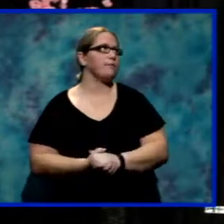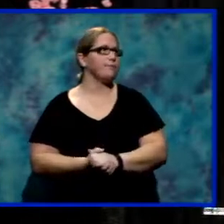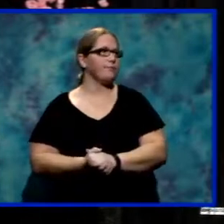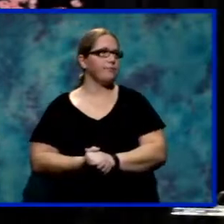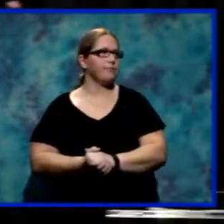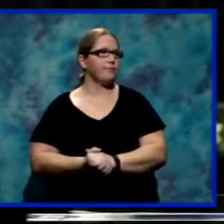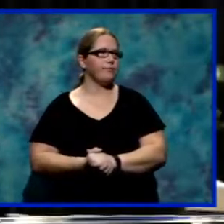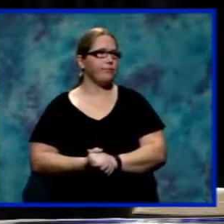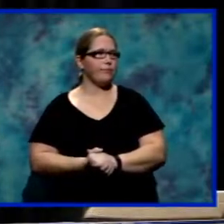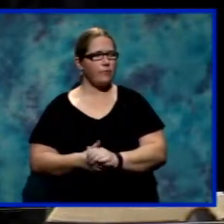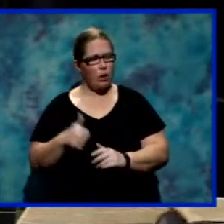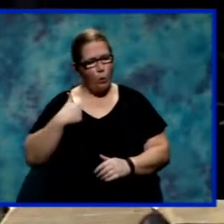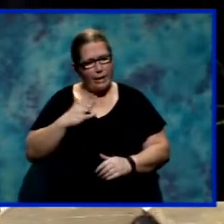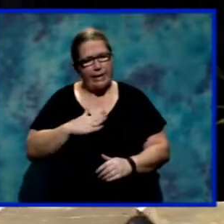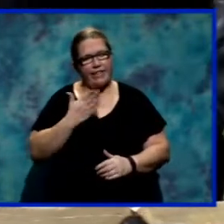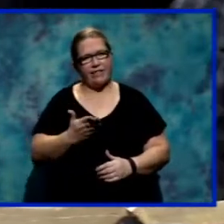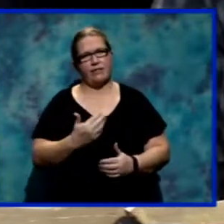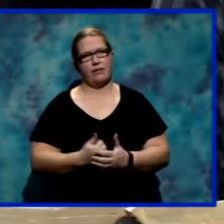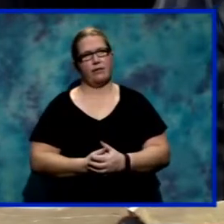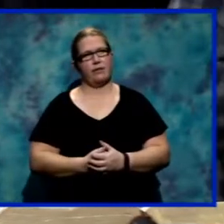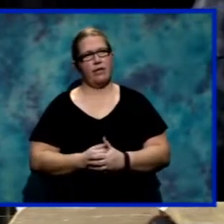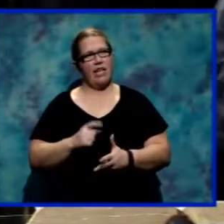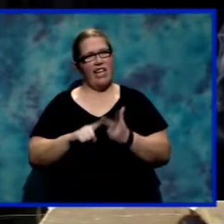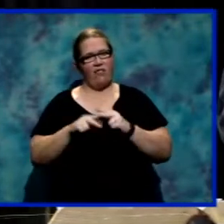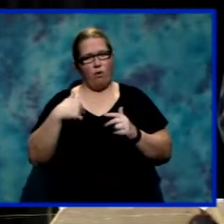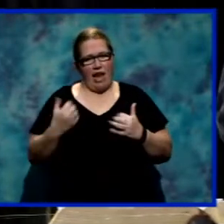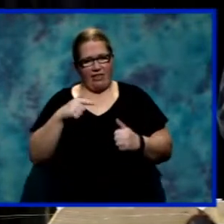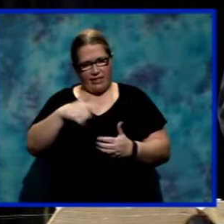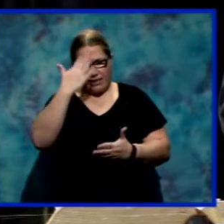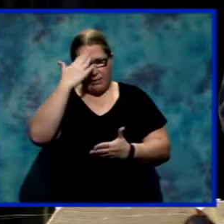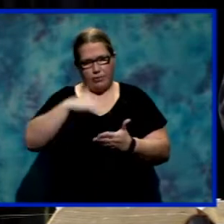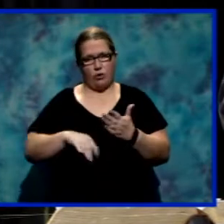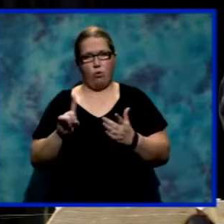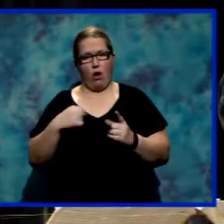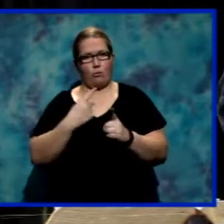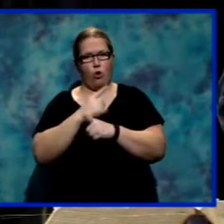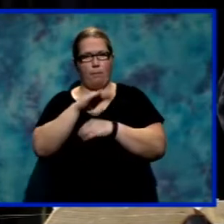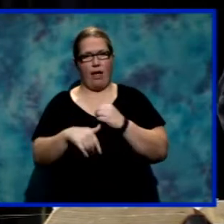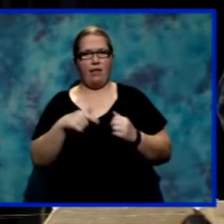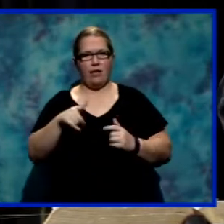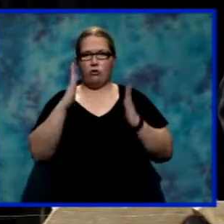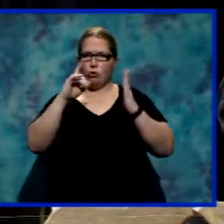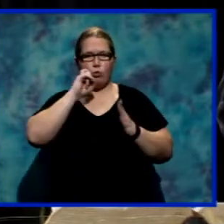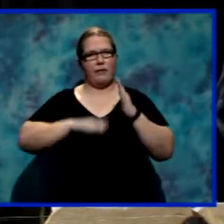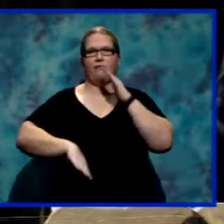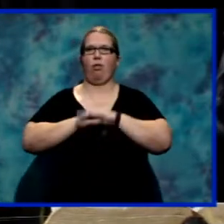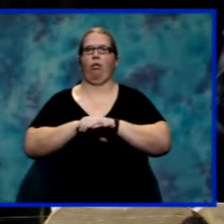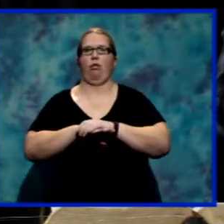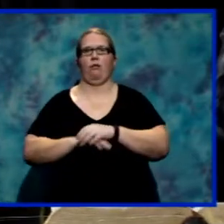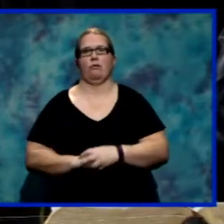Oh, how we need this. If we had this experience I'm talking about today, this church would be full.